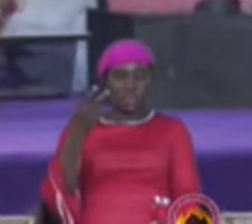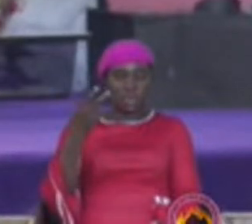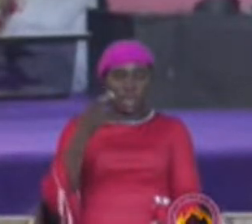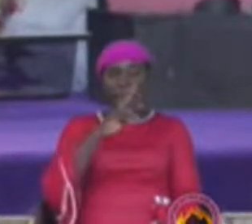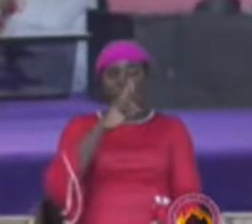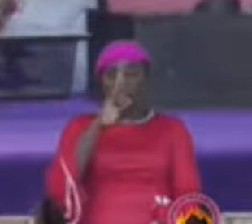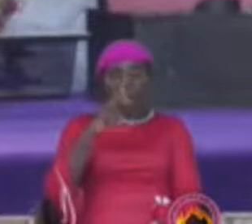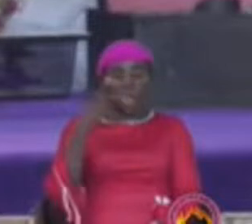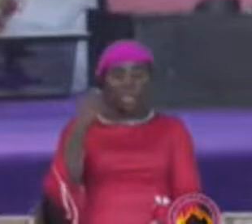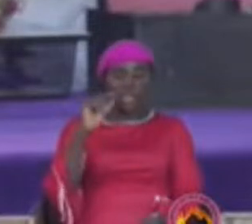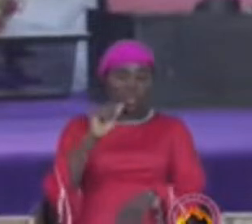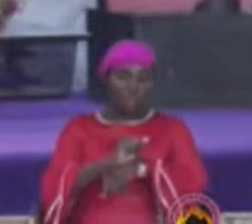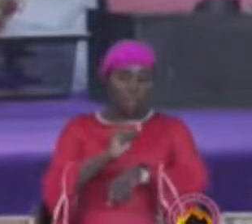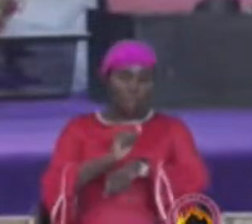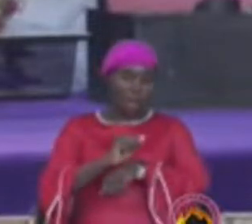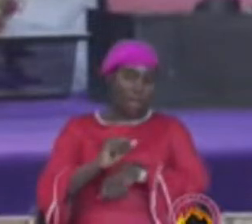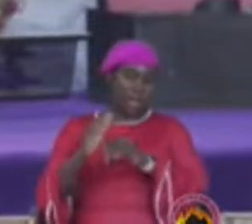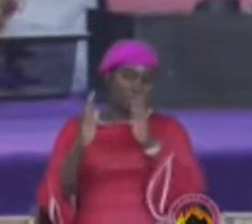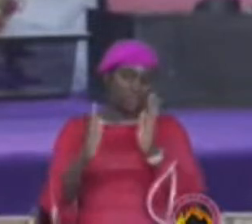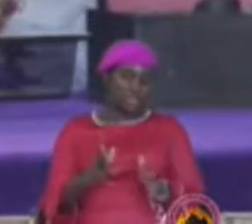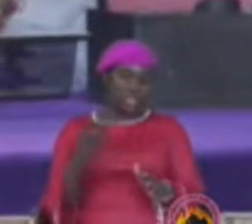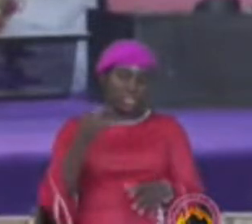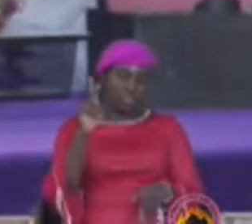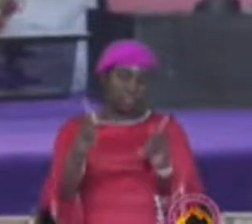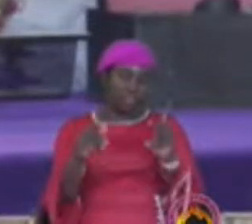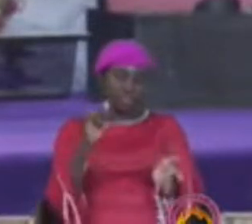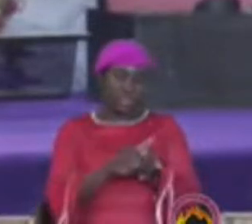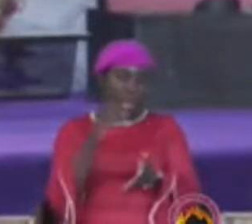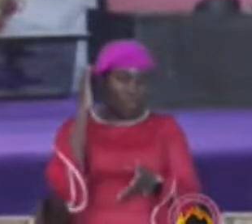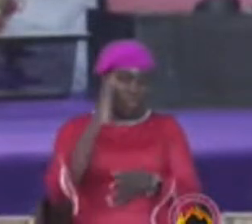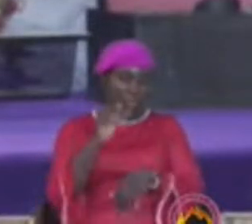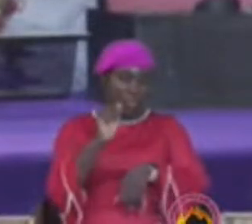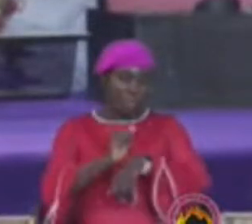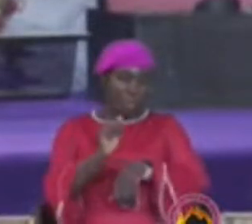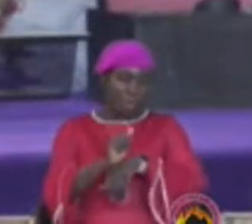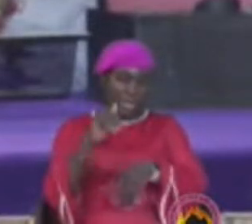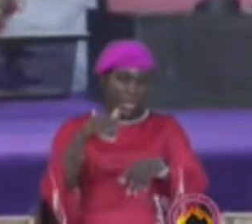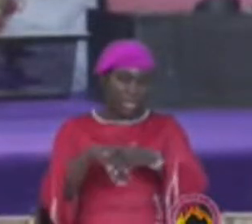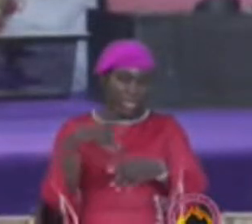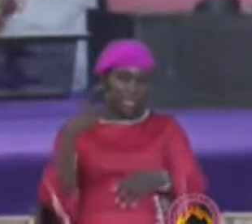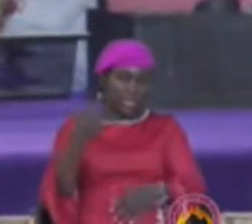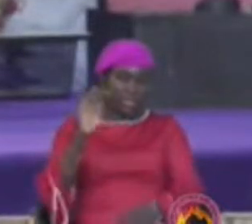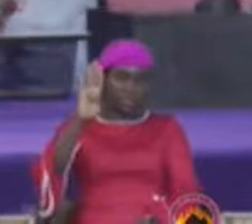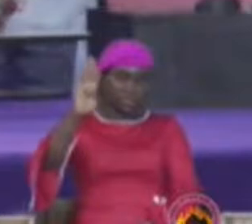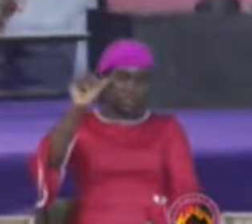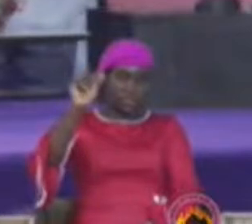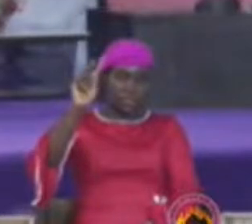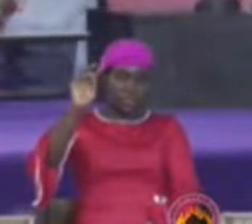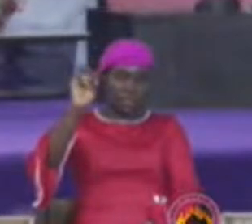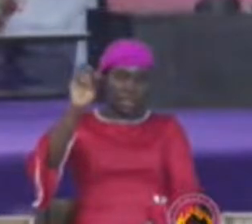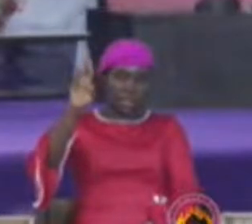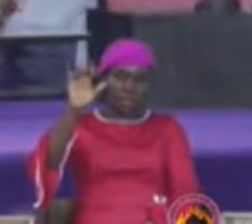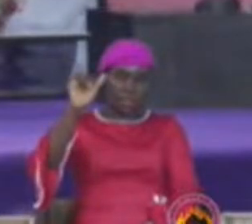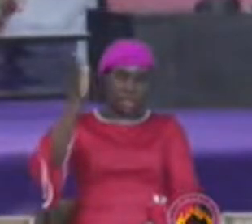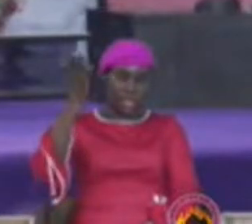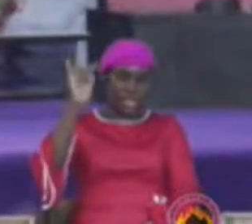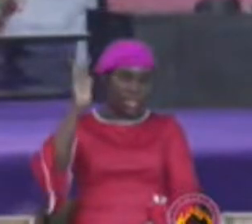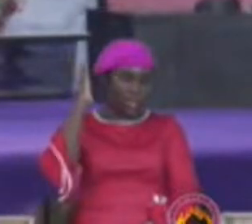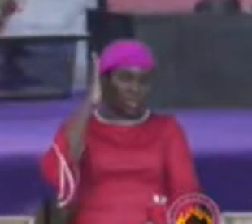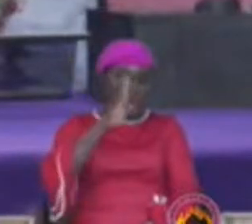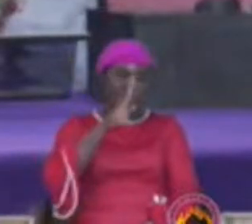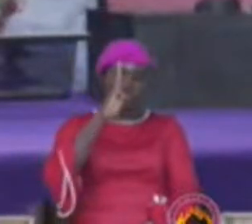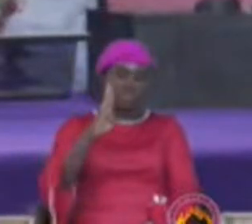workers, that is employees, and this category will be trained and employed